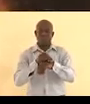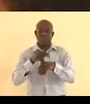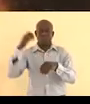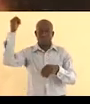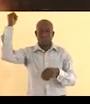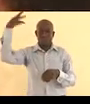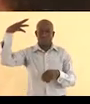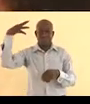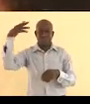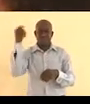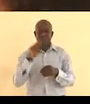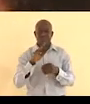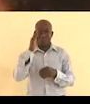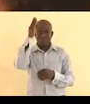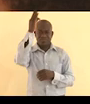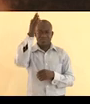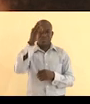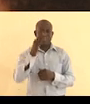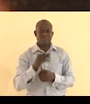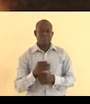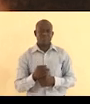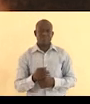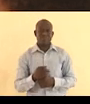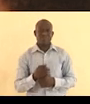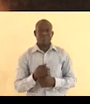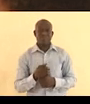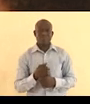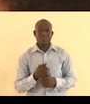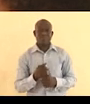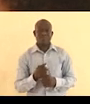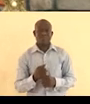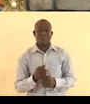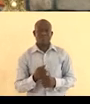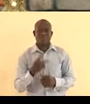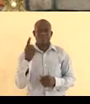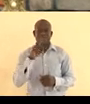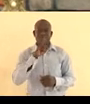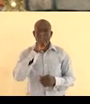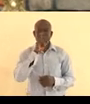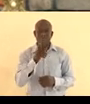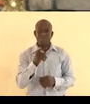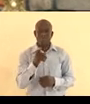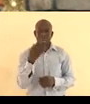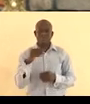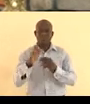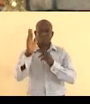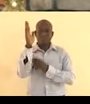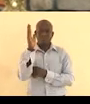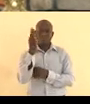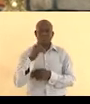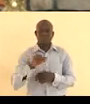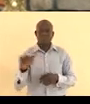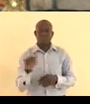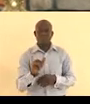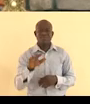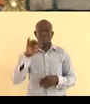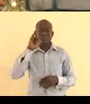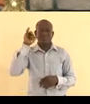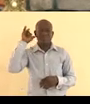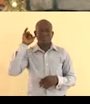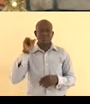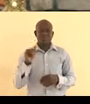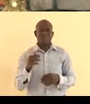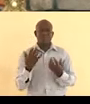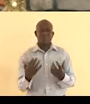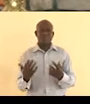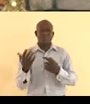naturally illuminates the future. Chidiberi. The truth of God is the same